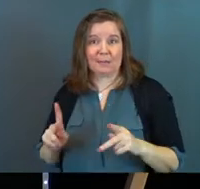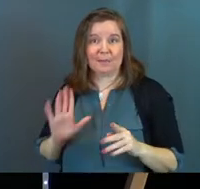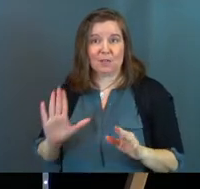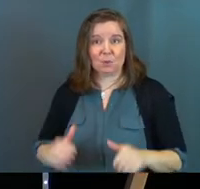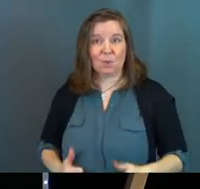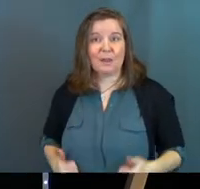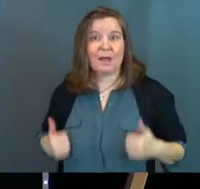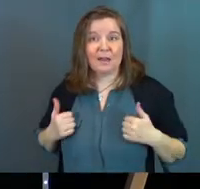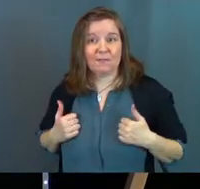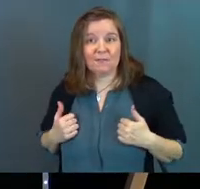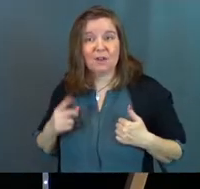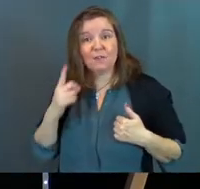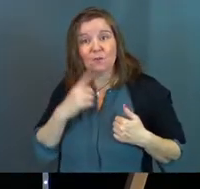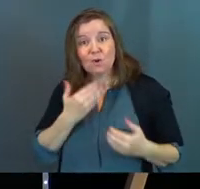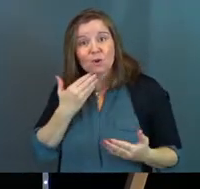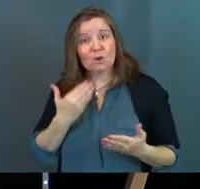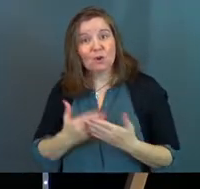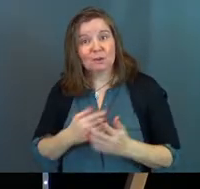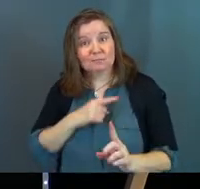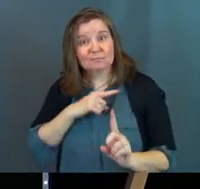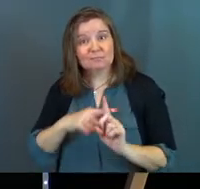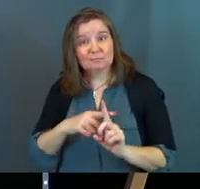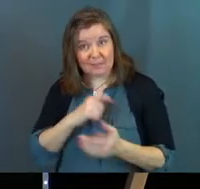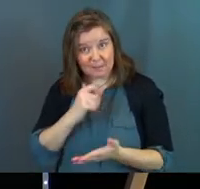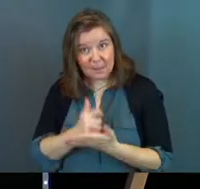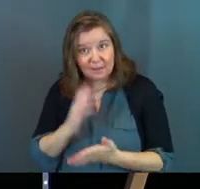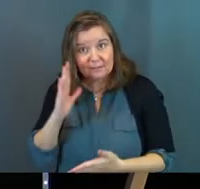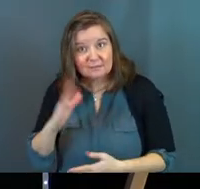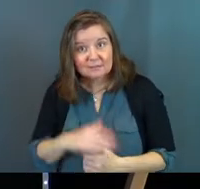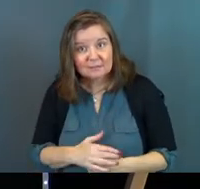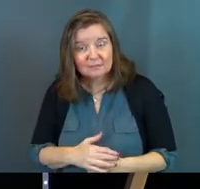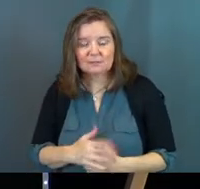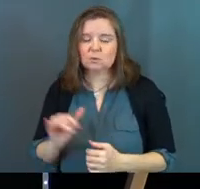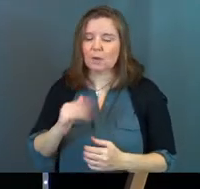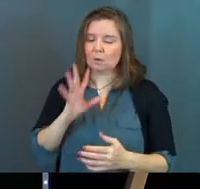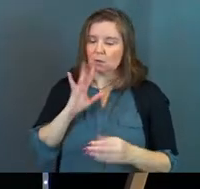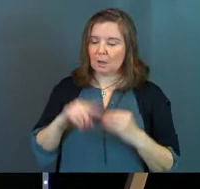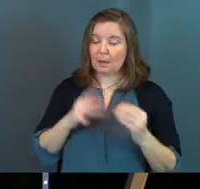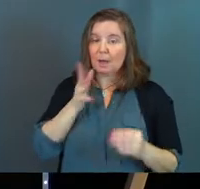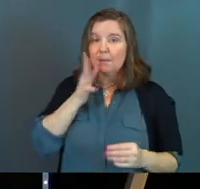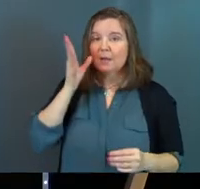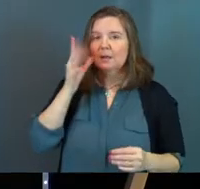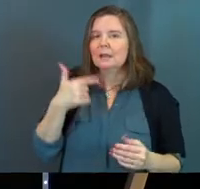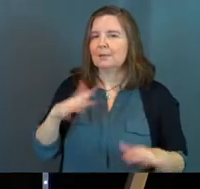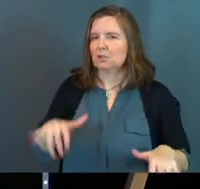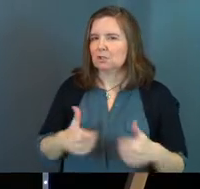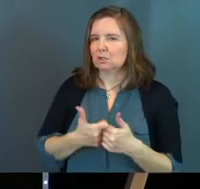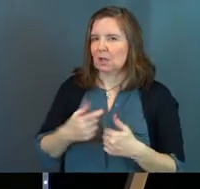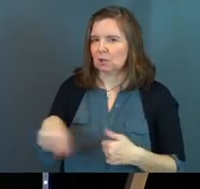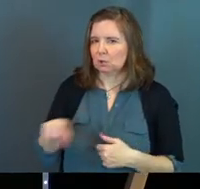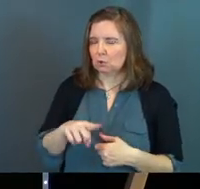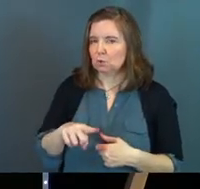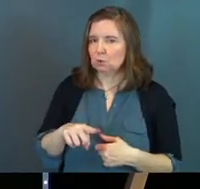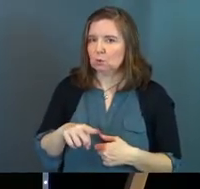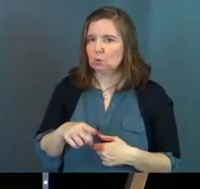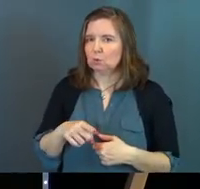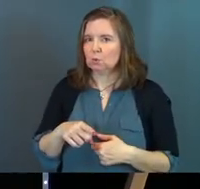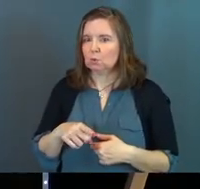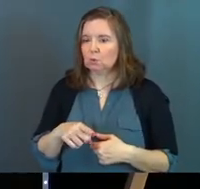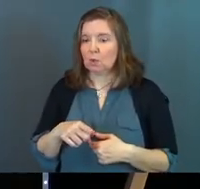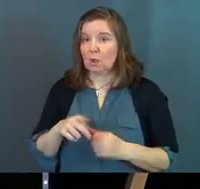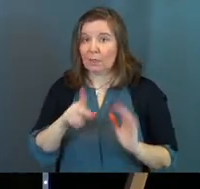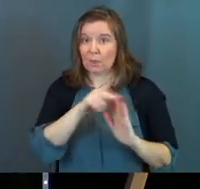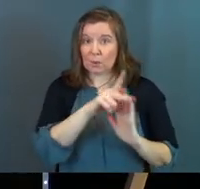beings in your life for good. Amen? Amen. And so as we talk about parenting, let me just challenge you to pull